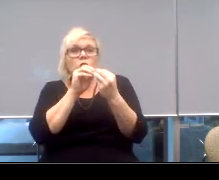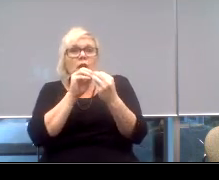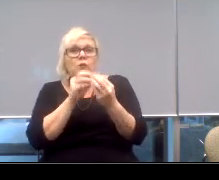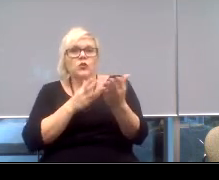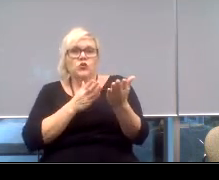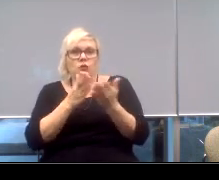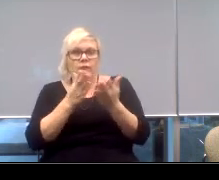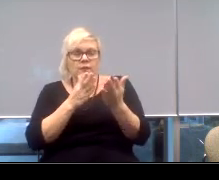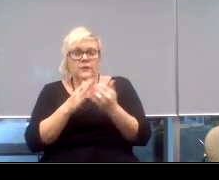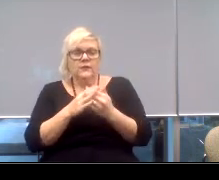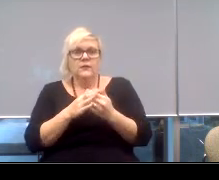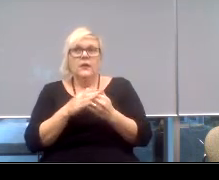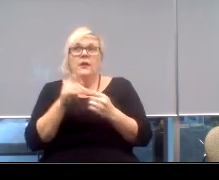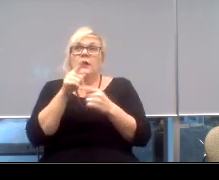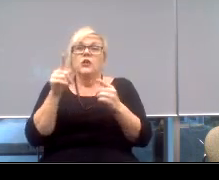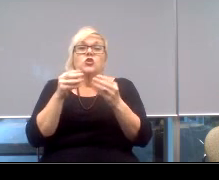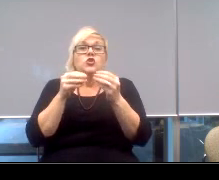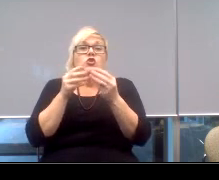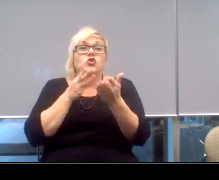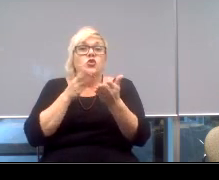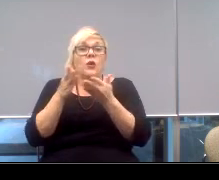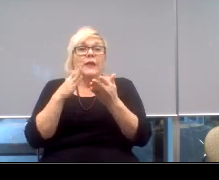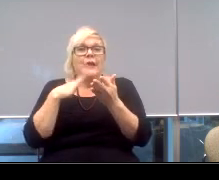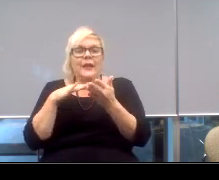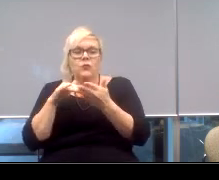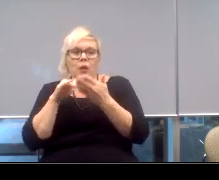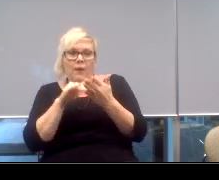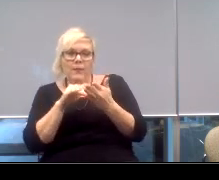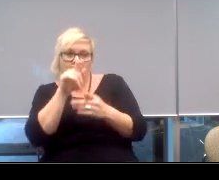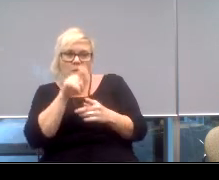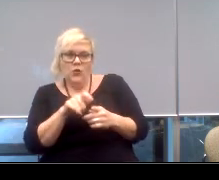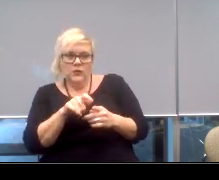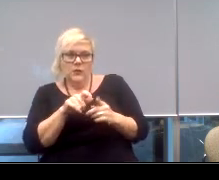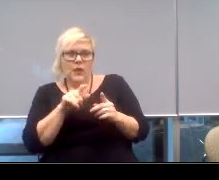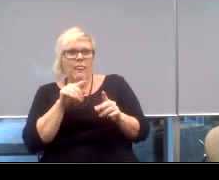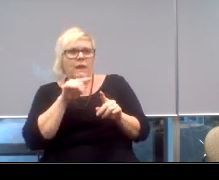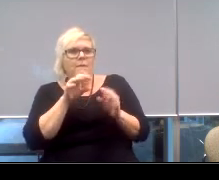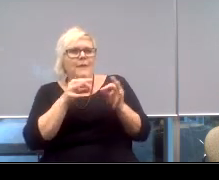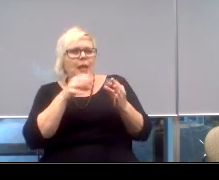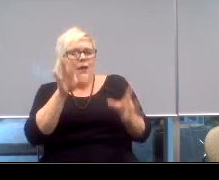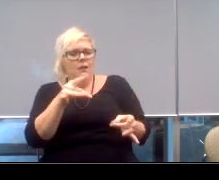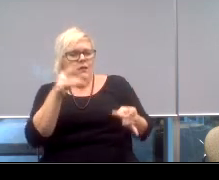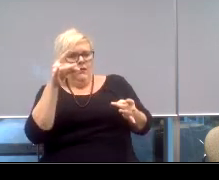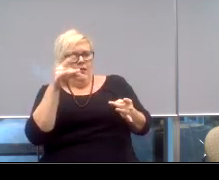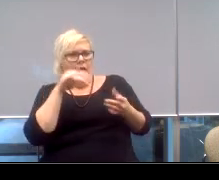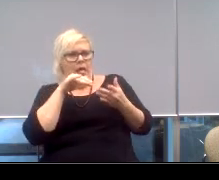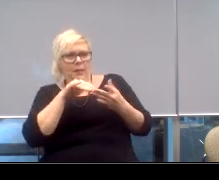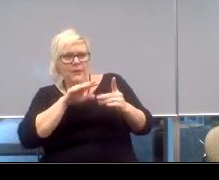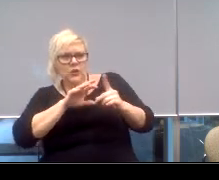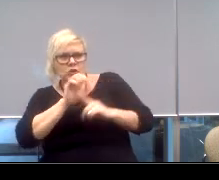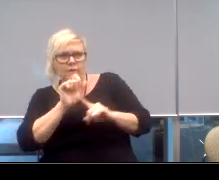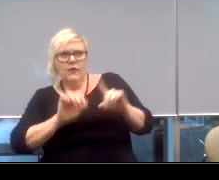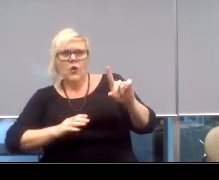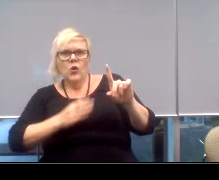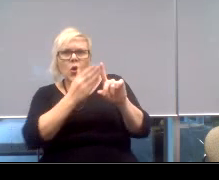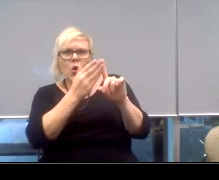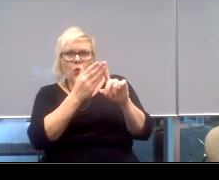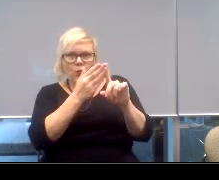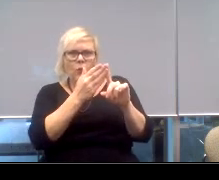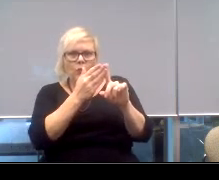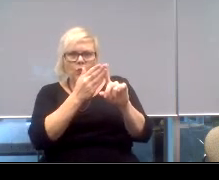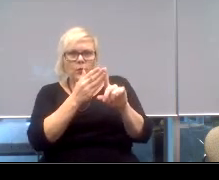services need to help achieve the goals in the participant's plan and the outcomes the participant wants to